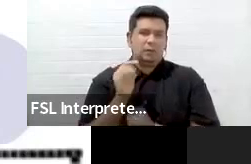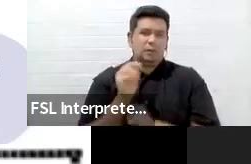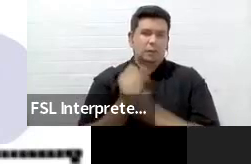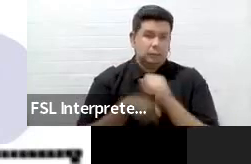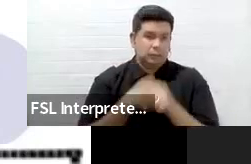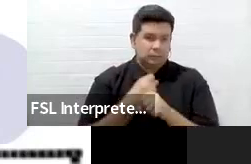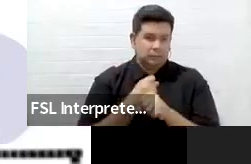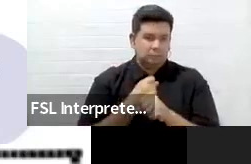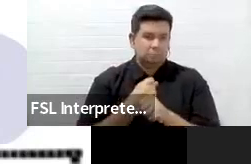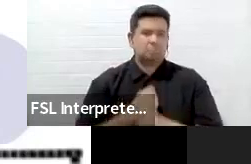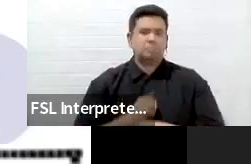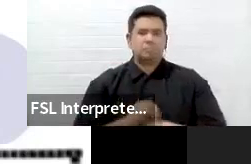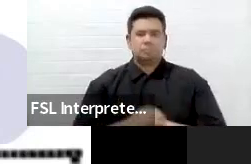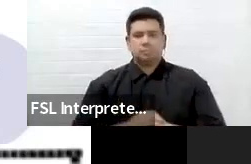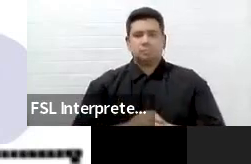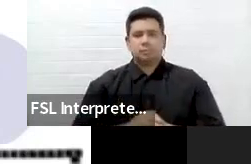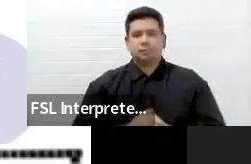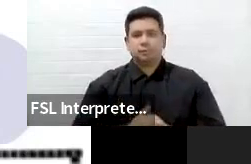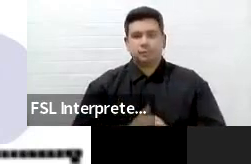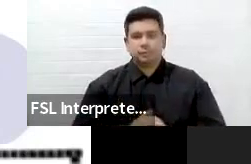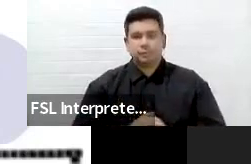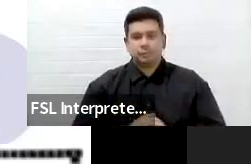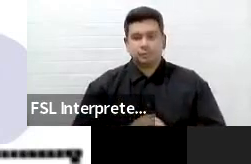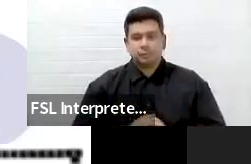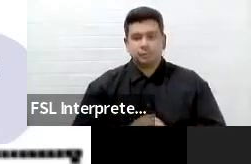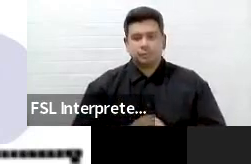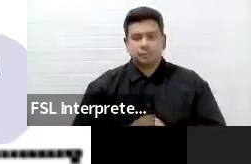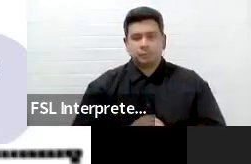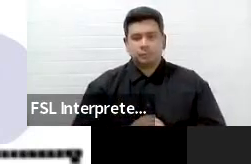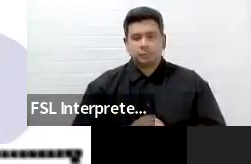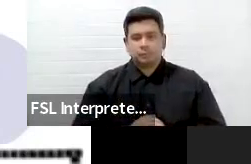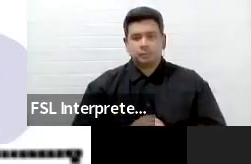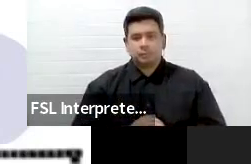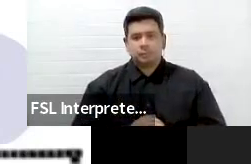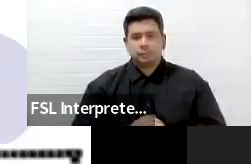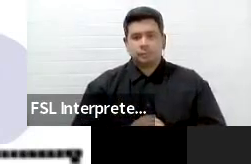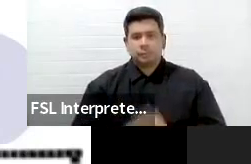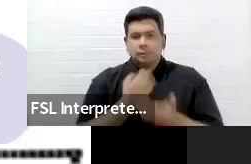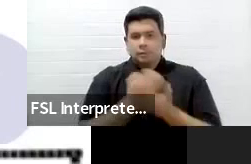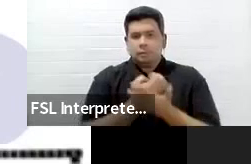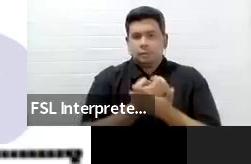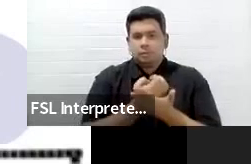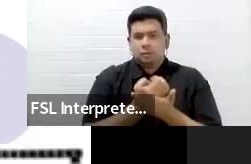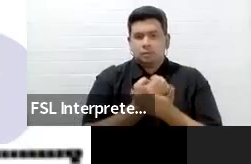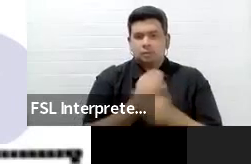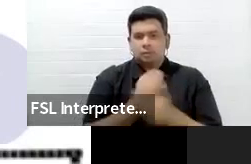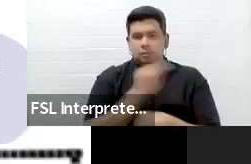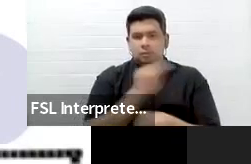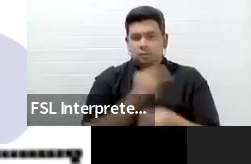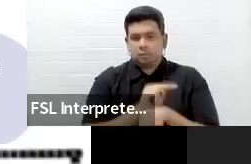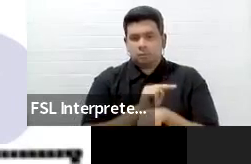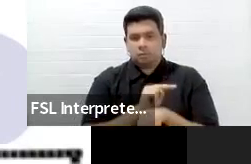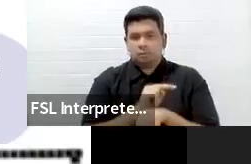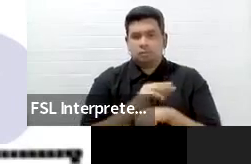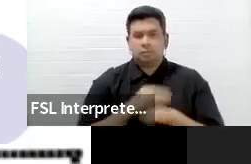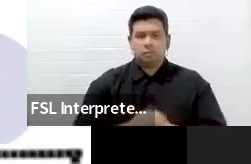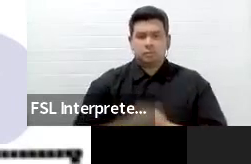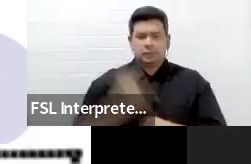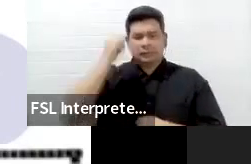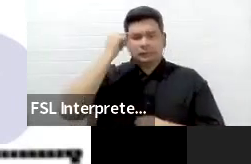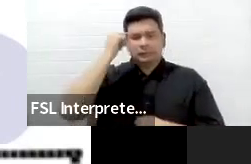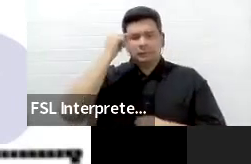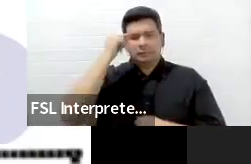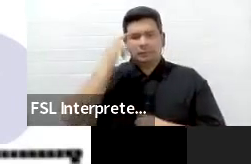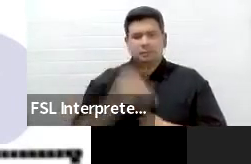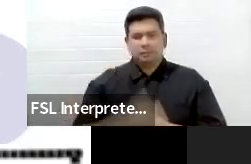correctly, eventually. There was also a great deal of economic nationalism between and amongst the different nations. They thought that perhaps closing